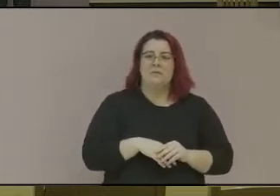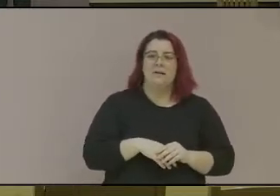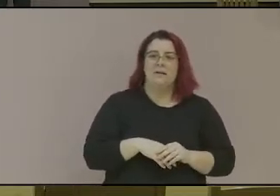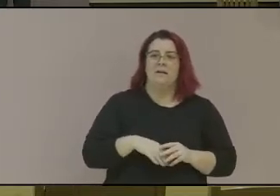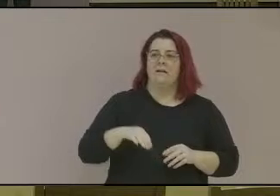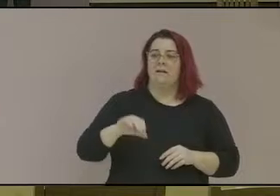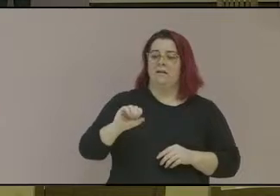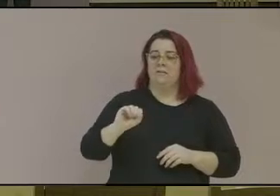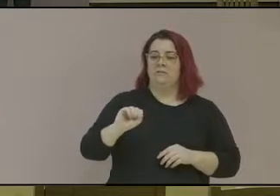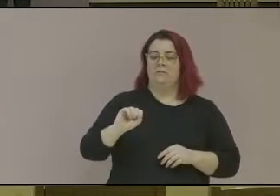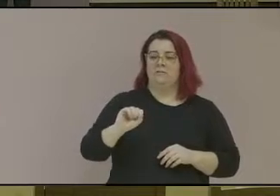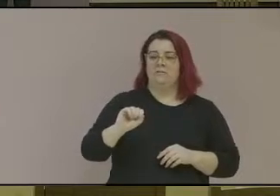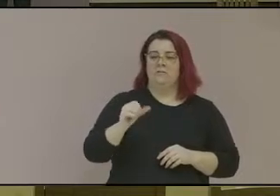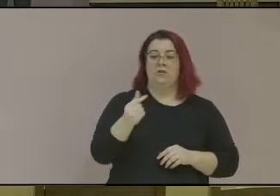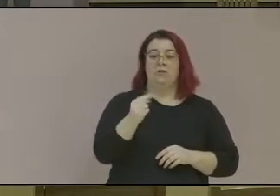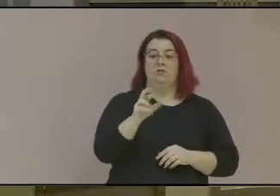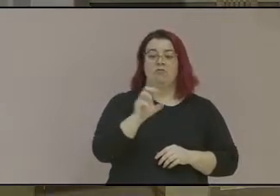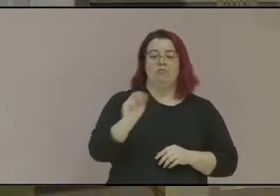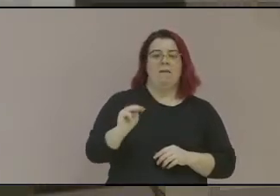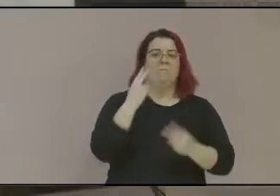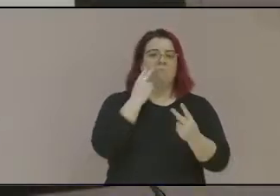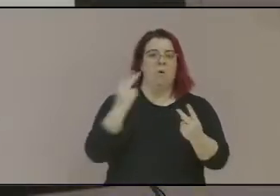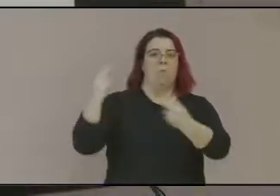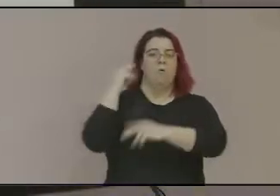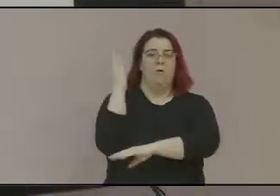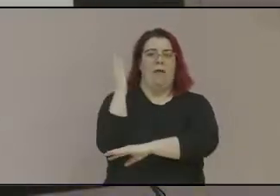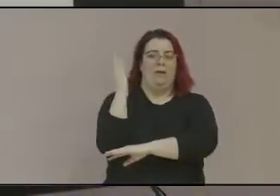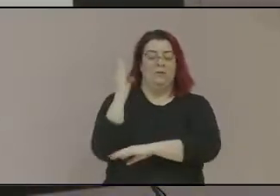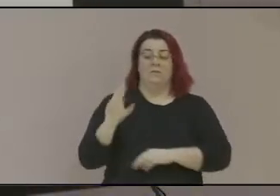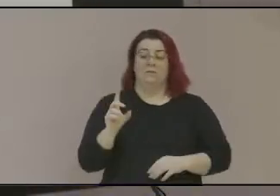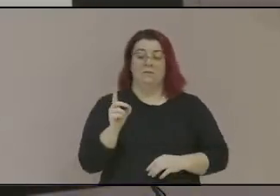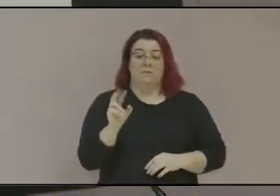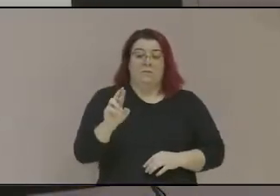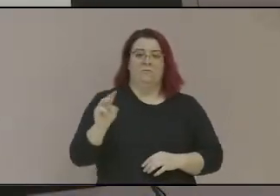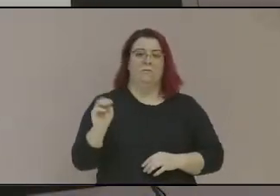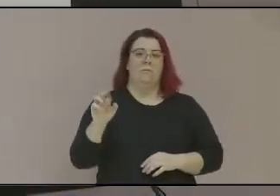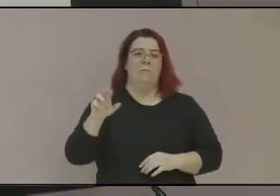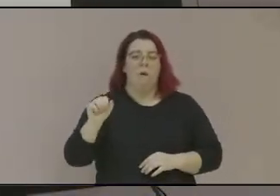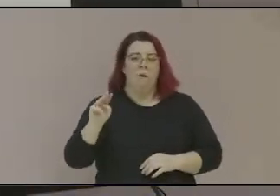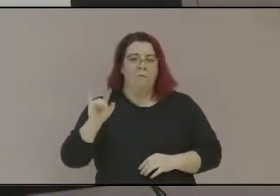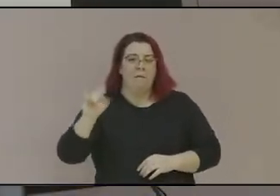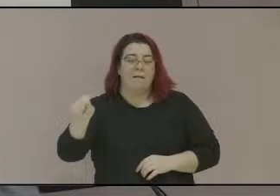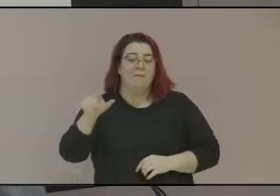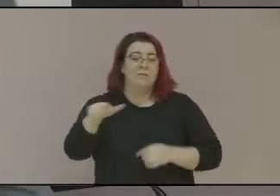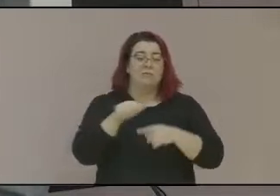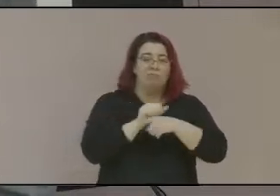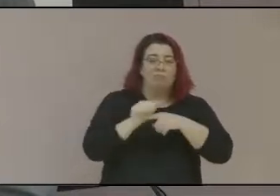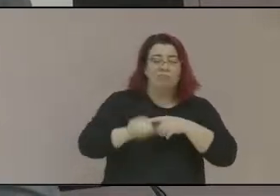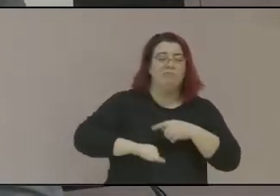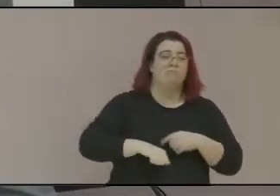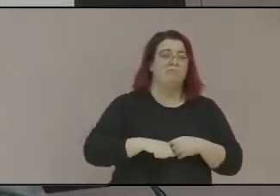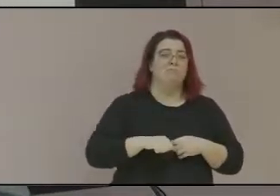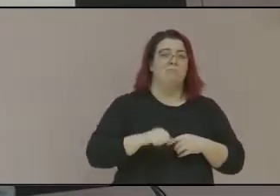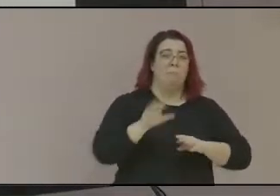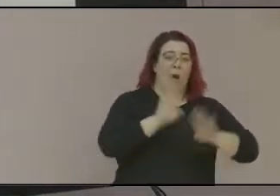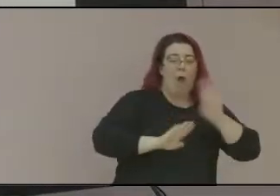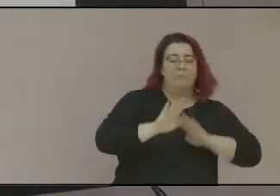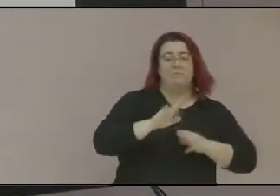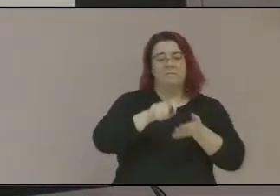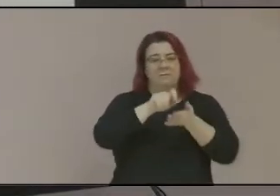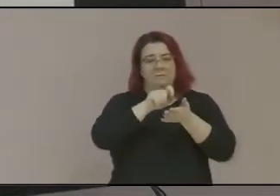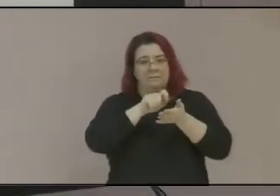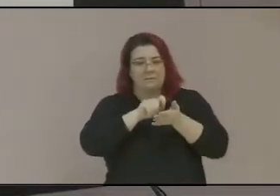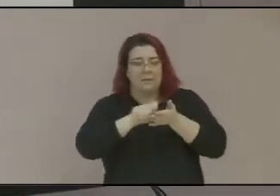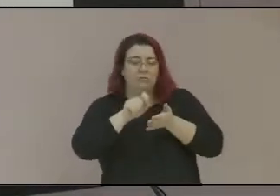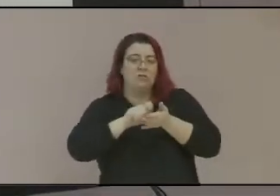Lecture, Dr. Mara Mills. Initially, she trained in biology, literature, and education, and worked for 2